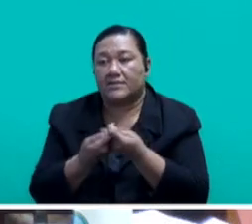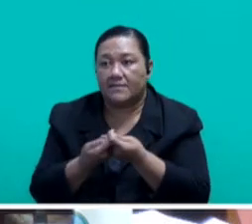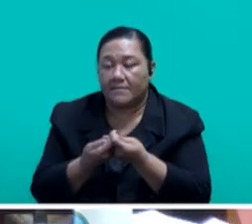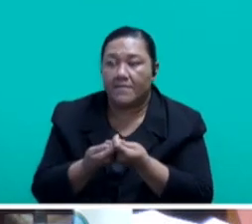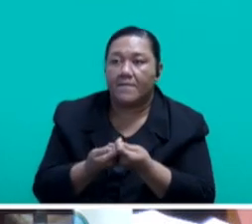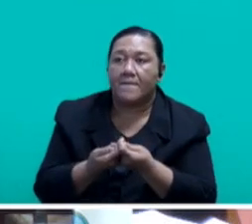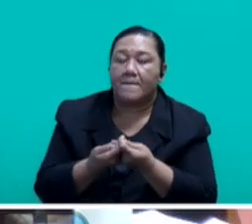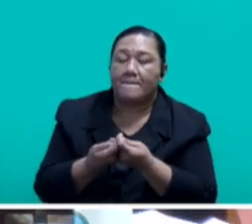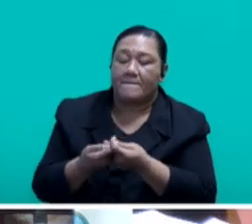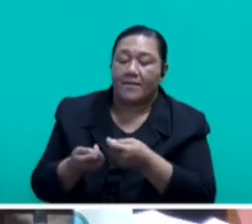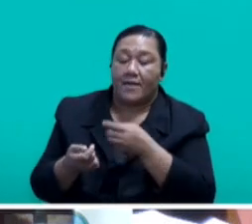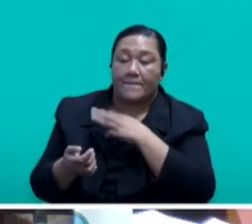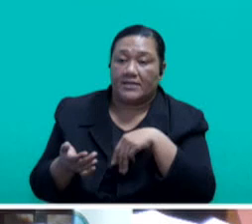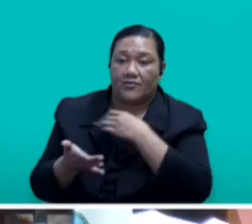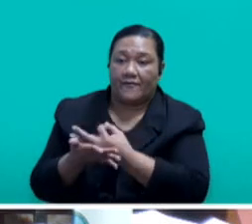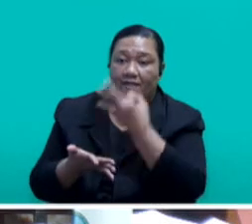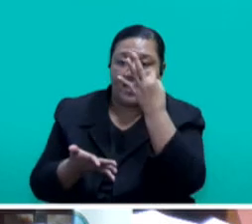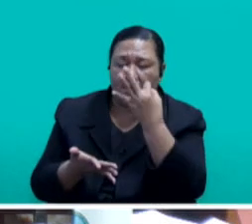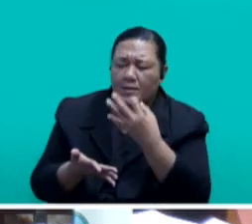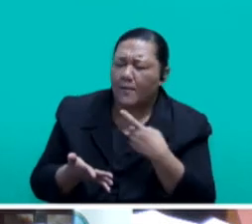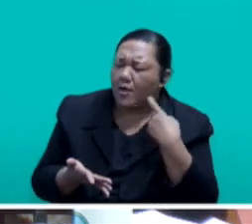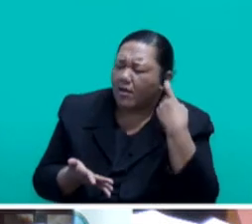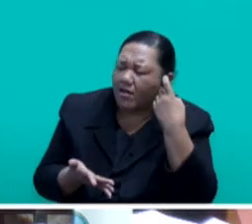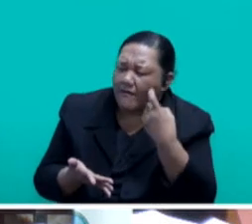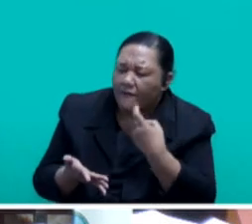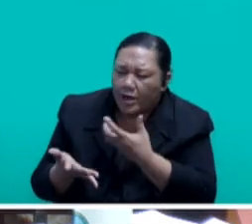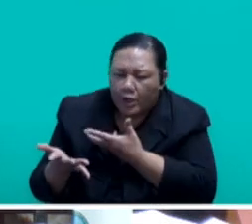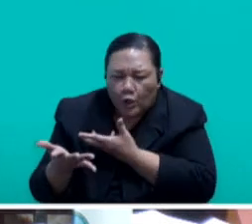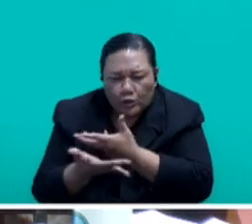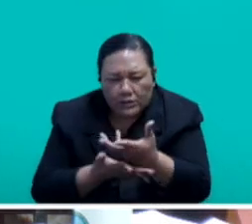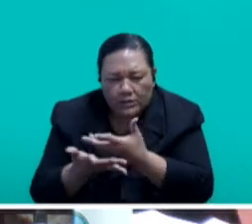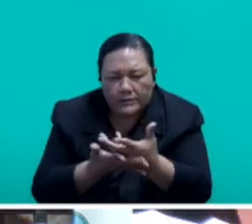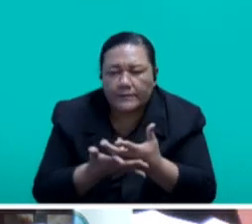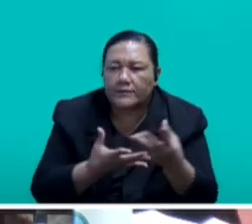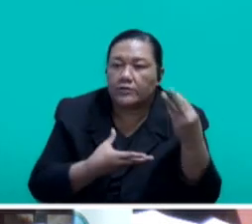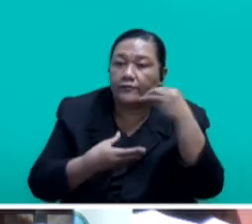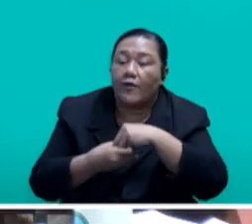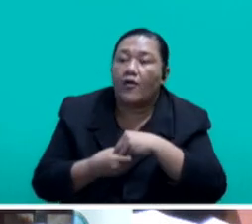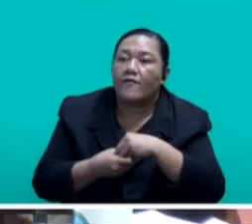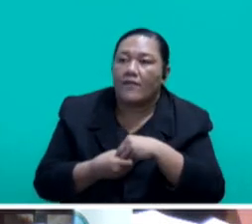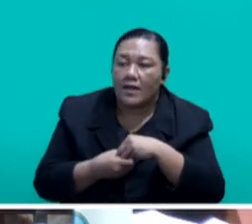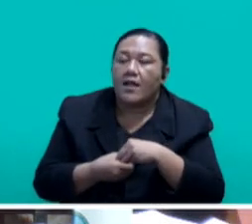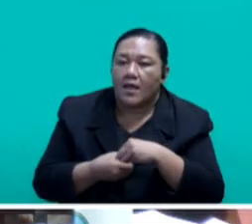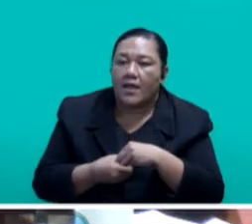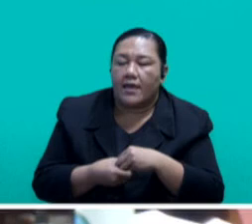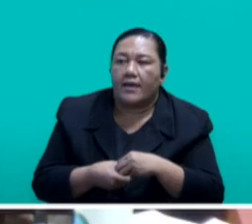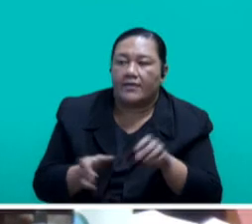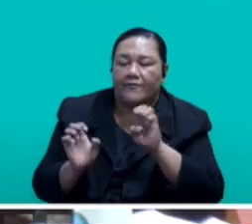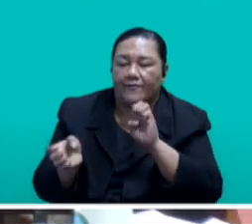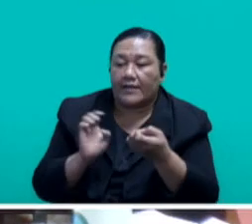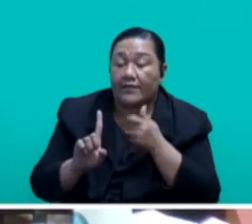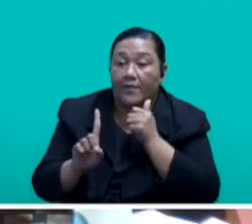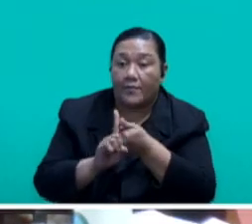careful, transparent, very consultative and effective approach in managing the